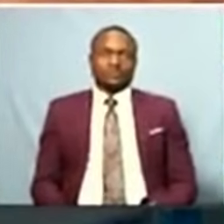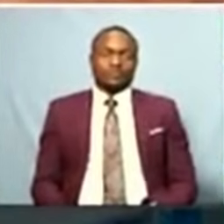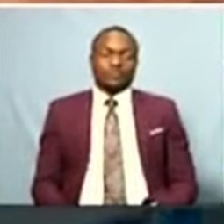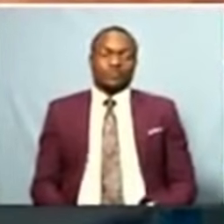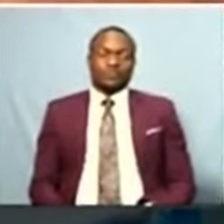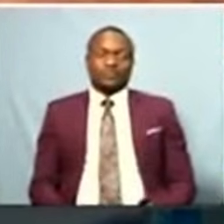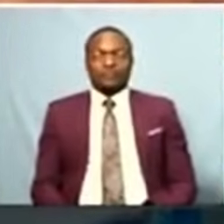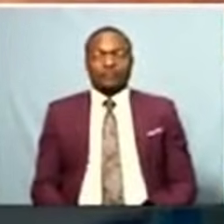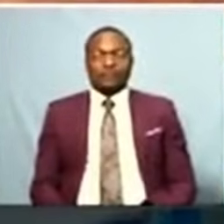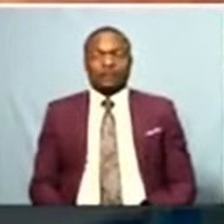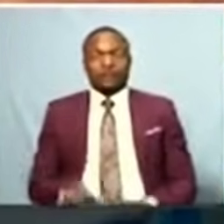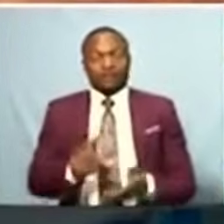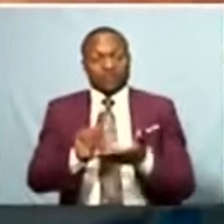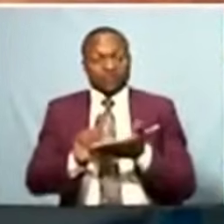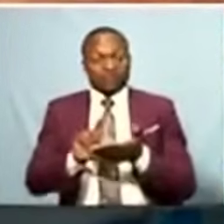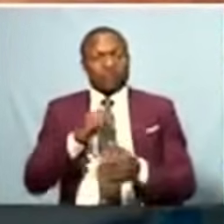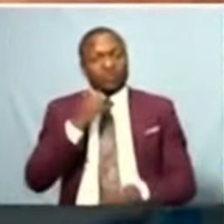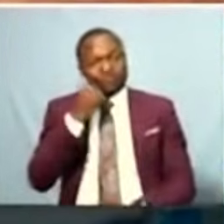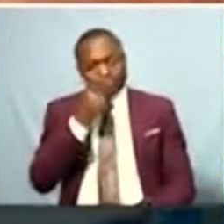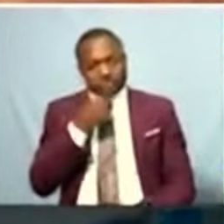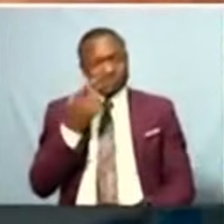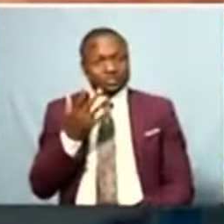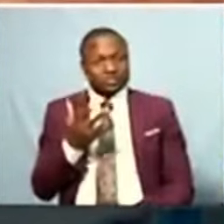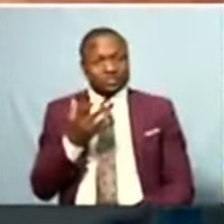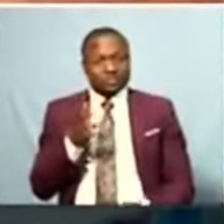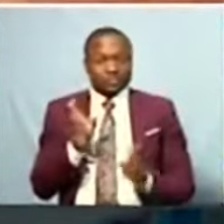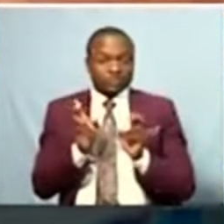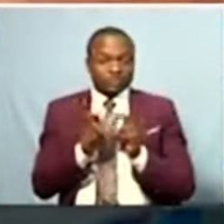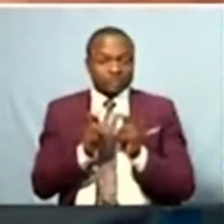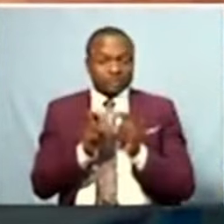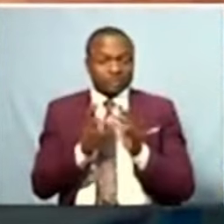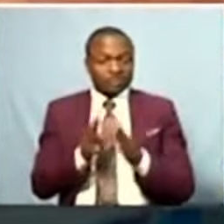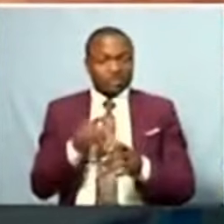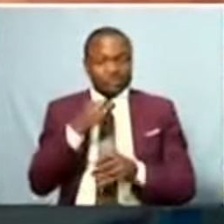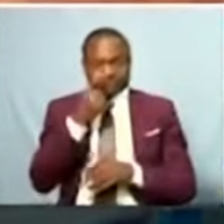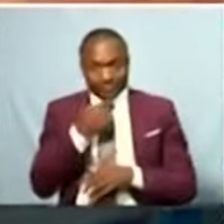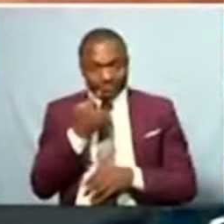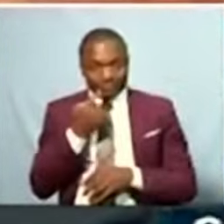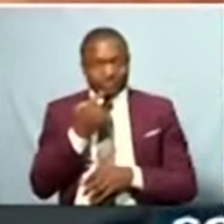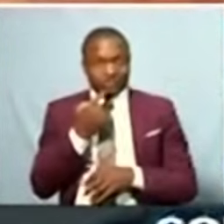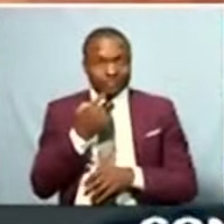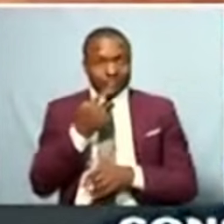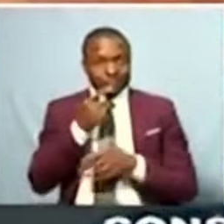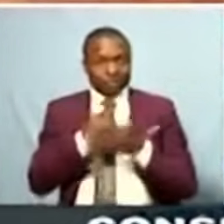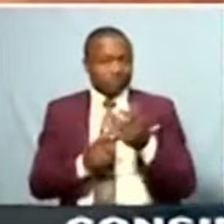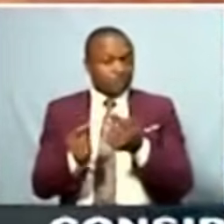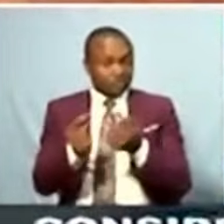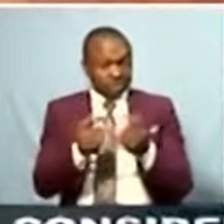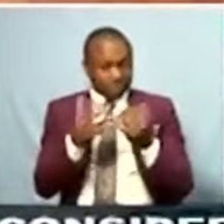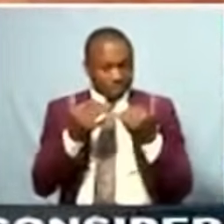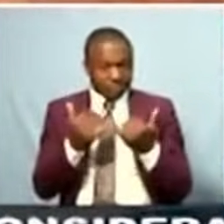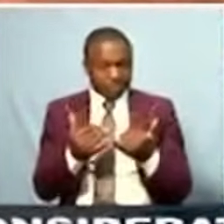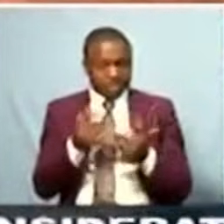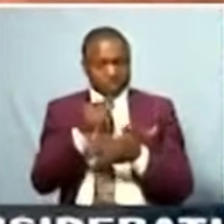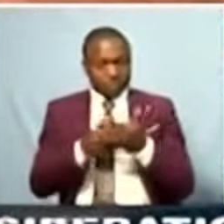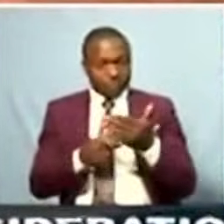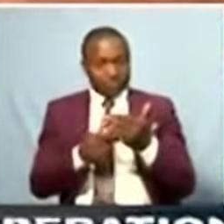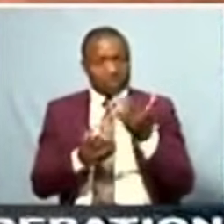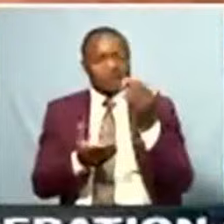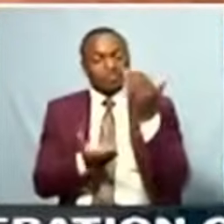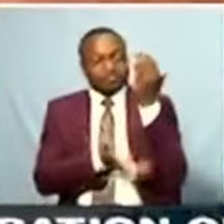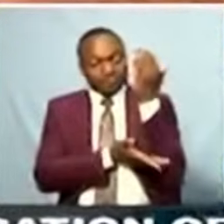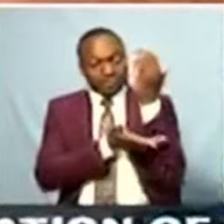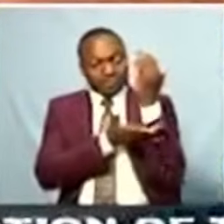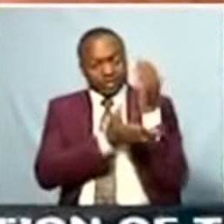getting. It's a loan from who? Who's the contractor? What is the status as we speak now? What's the progress which has been done on